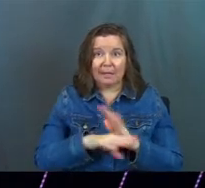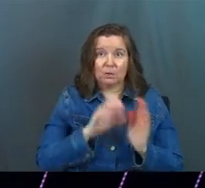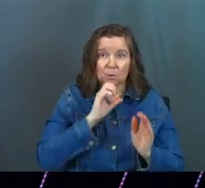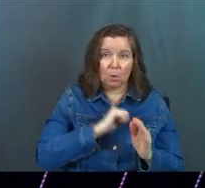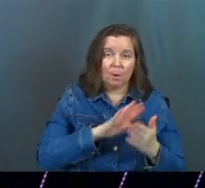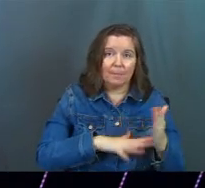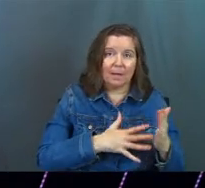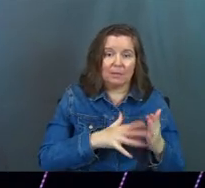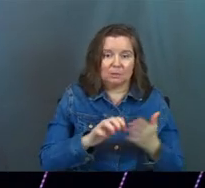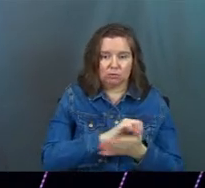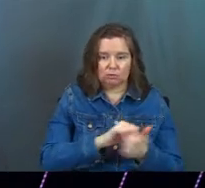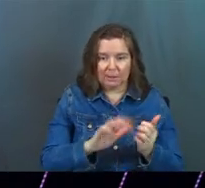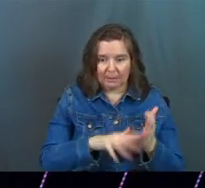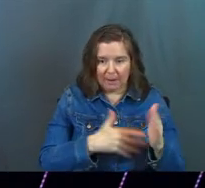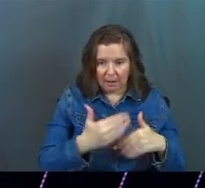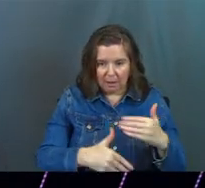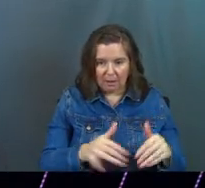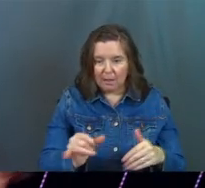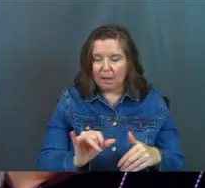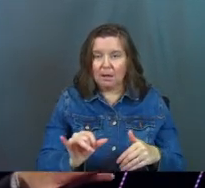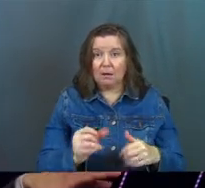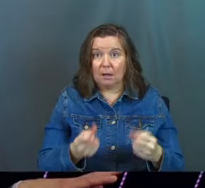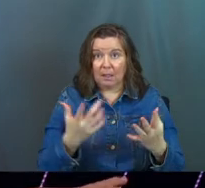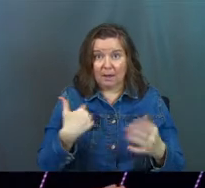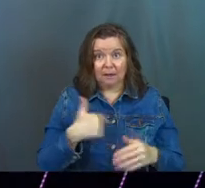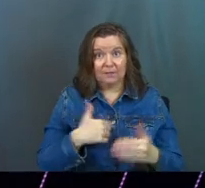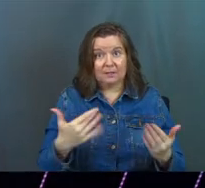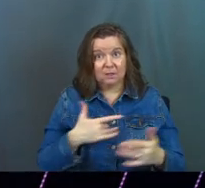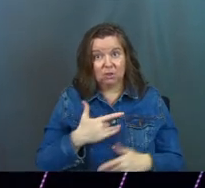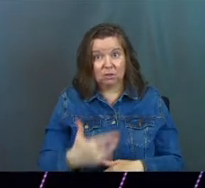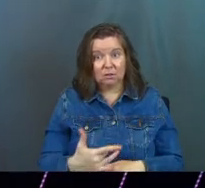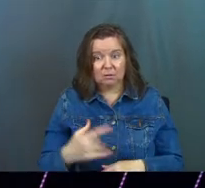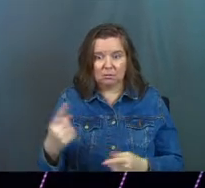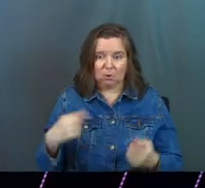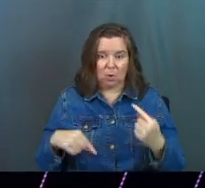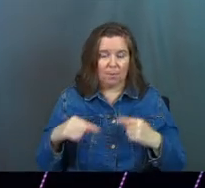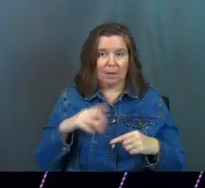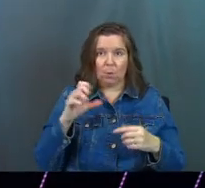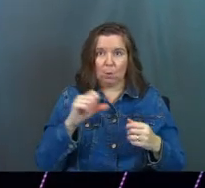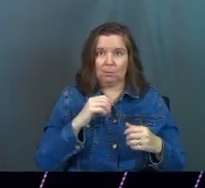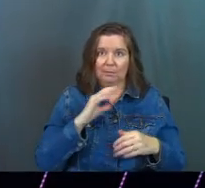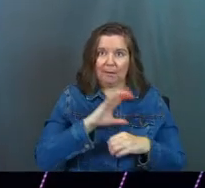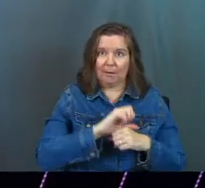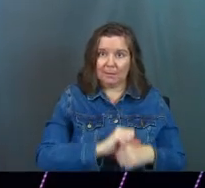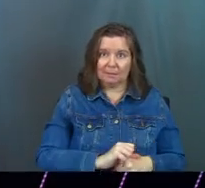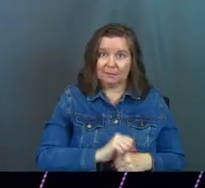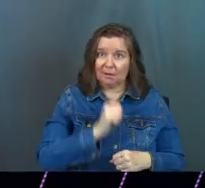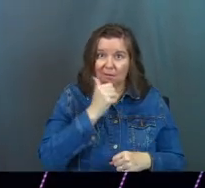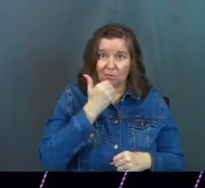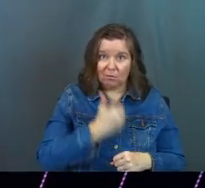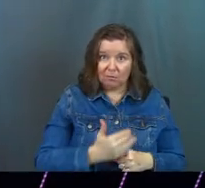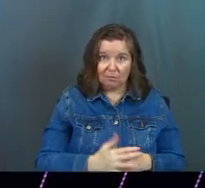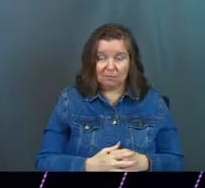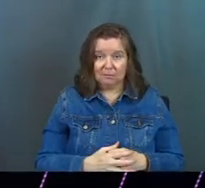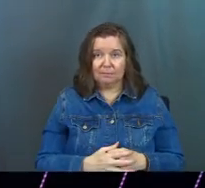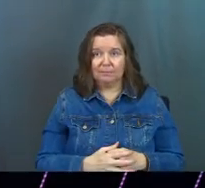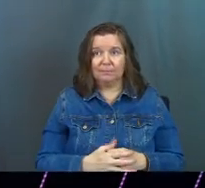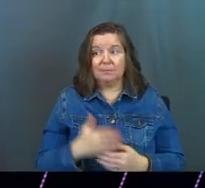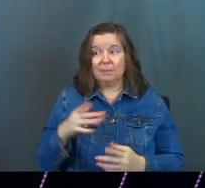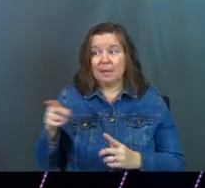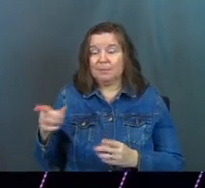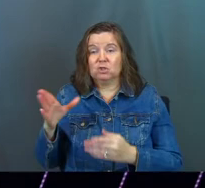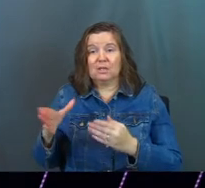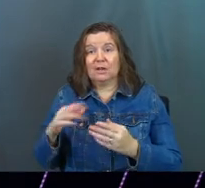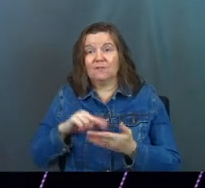into old patterns, destructive patterns, like a lot of us here go back into old destructive patterns? Maybe